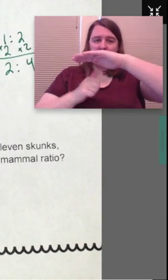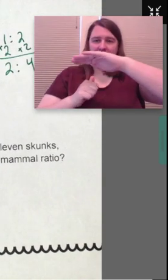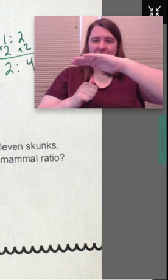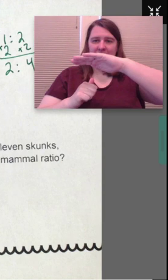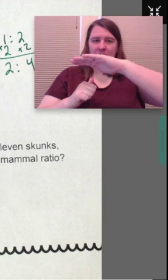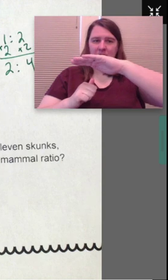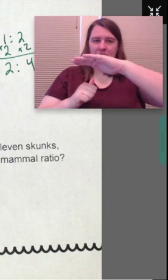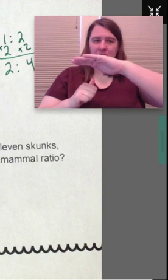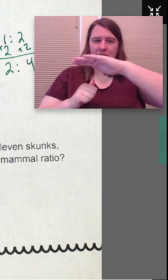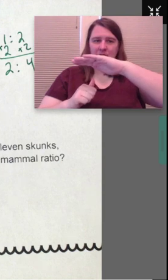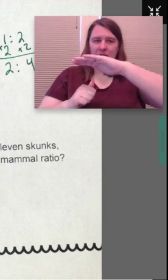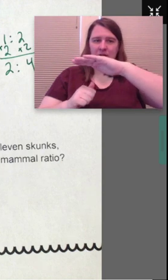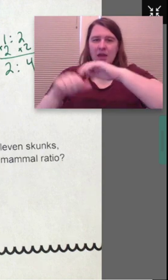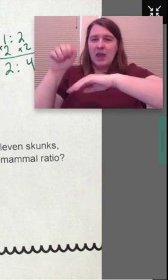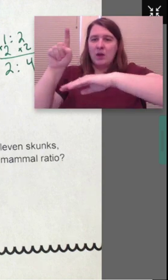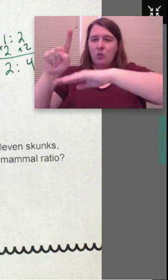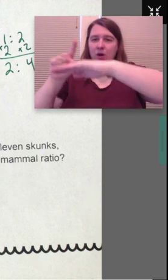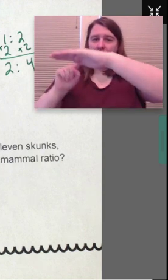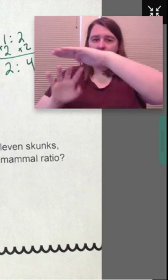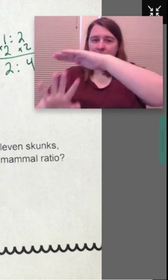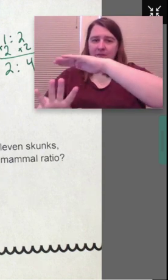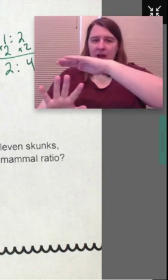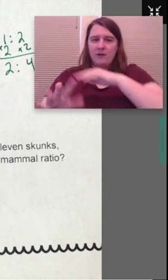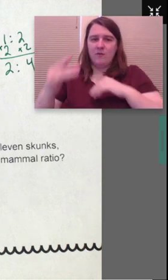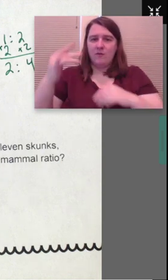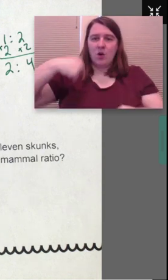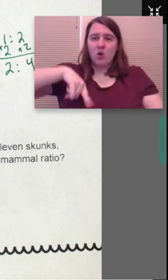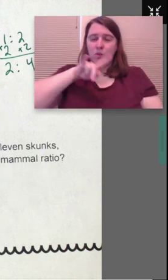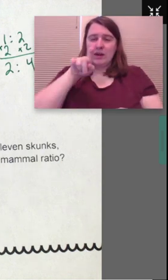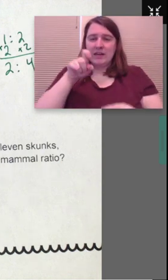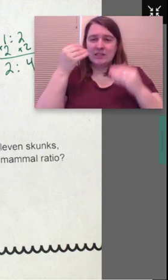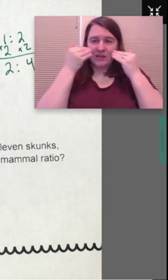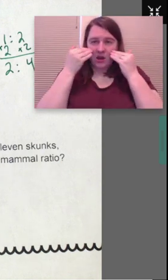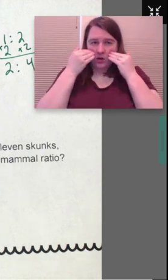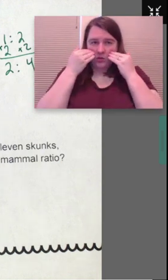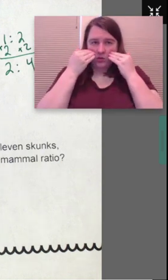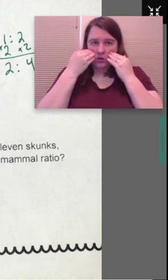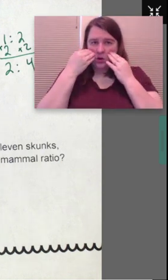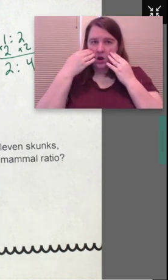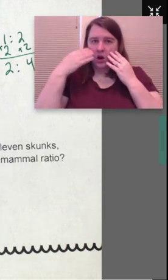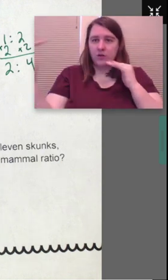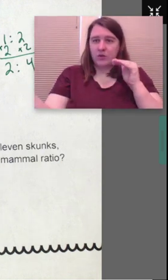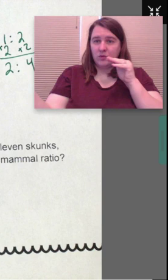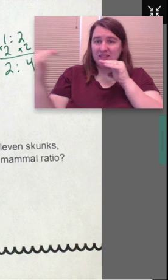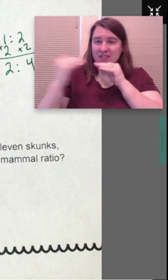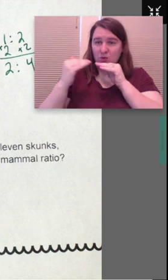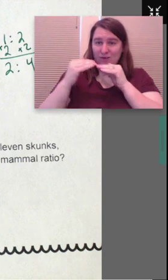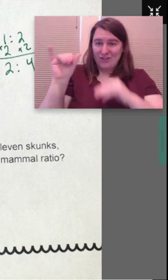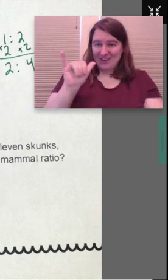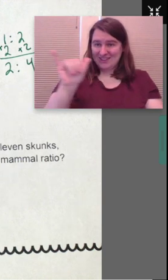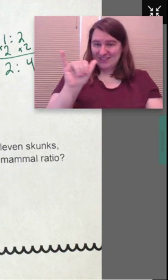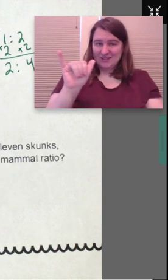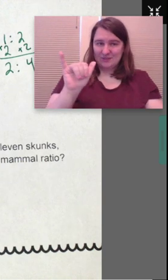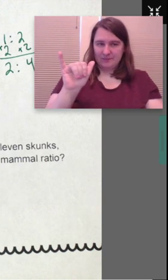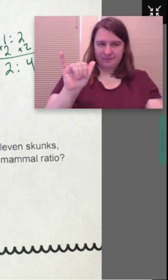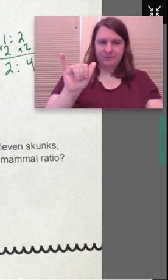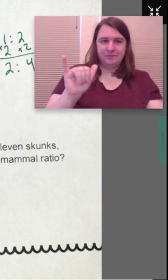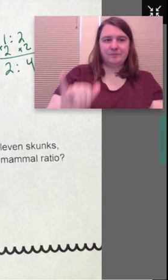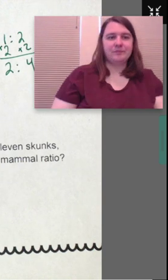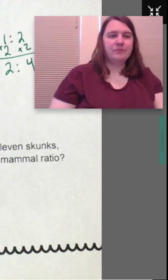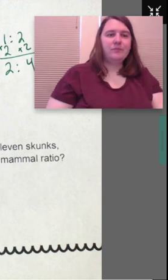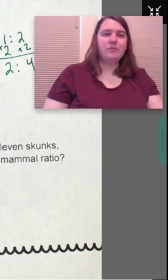2 over 10 and 1 over 5, we need to know, are those equivalent?